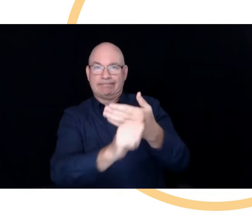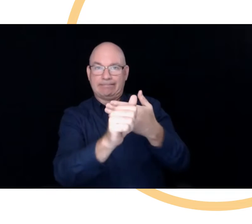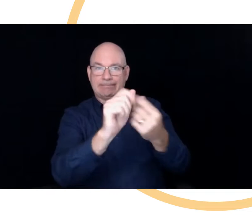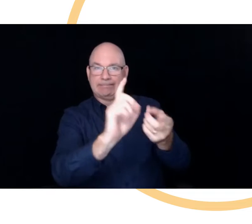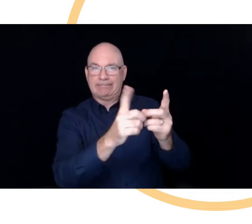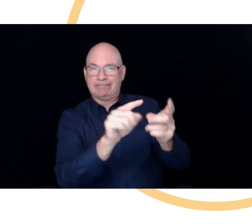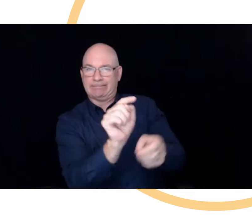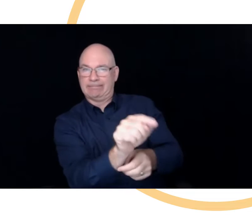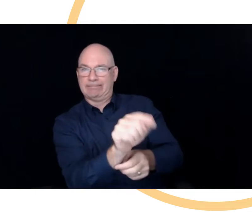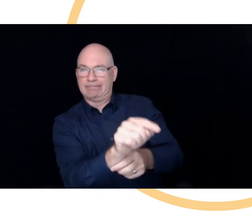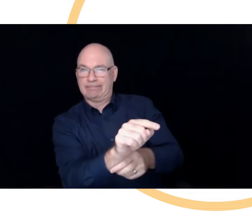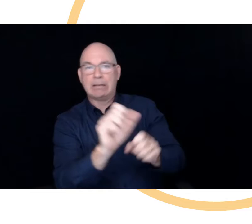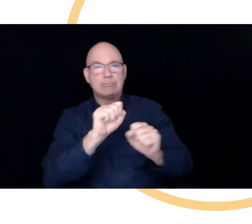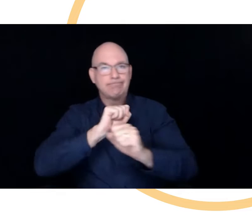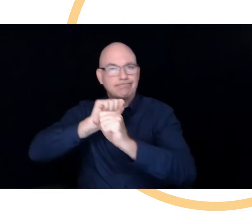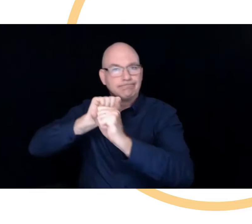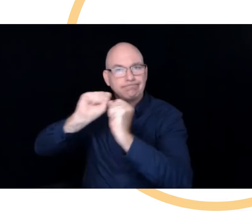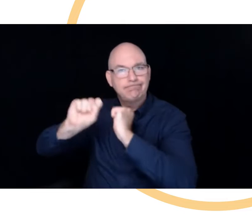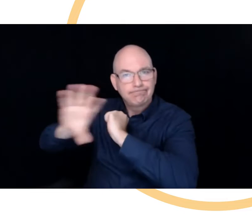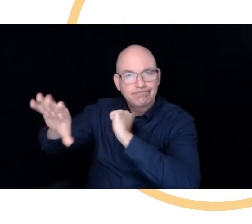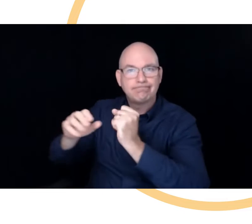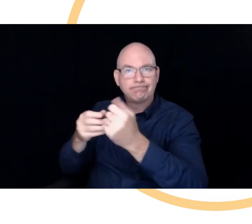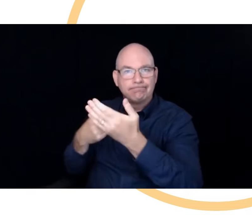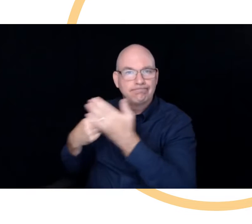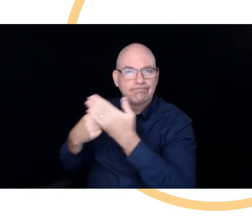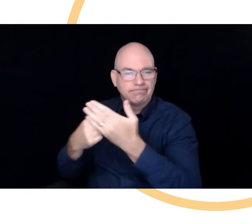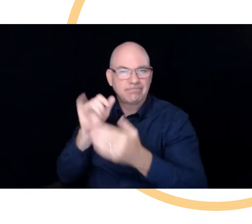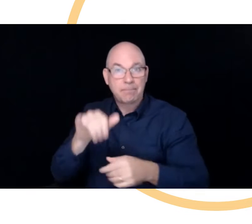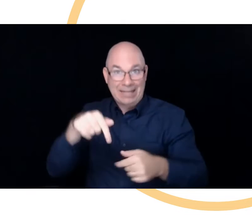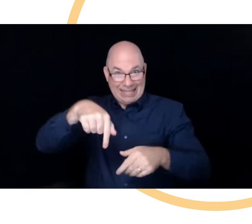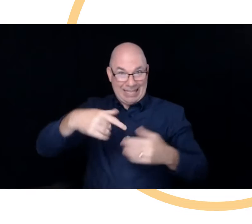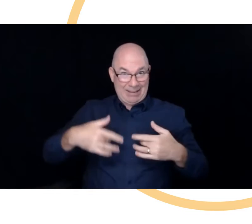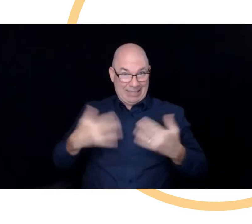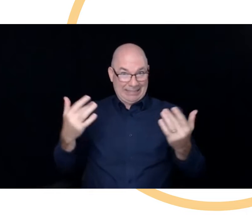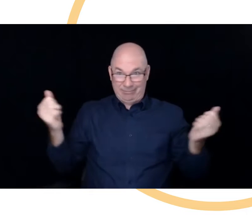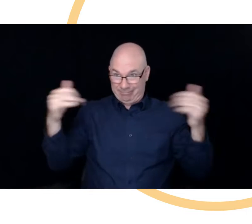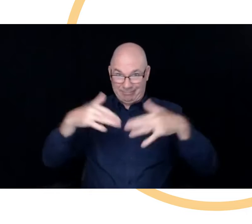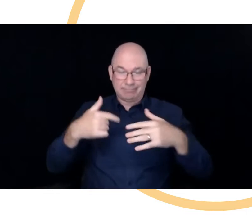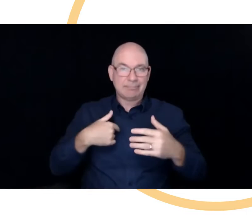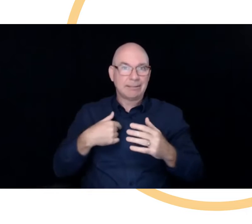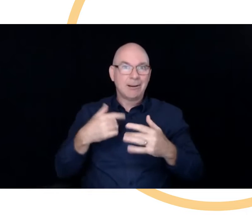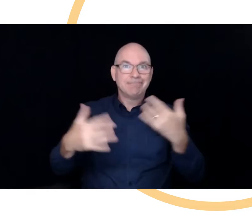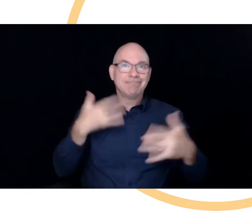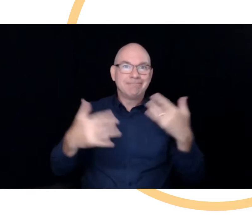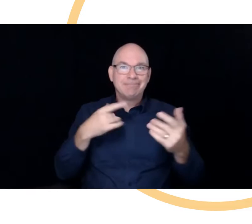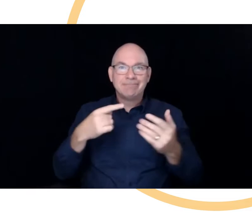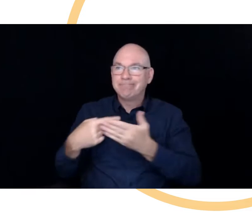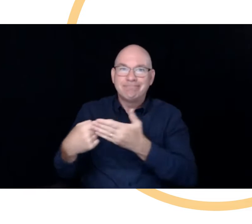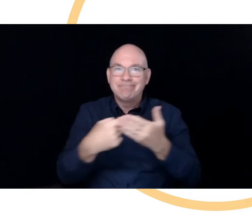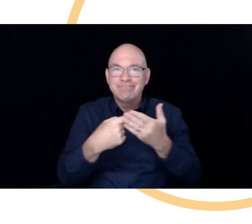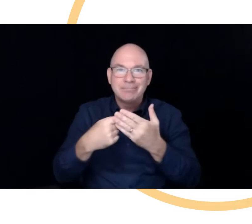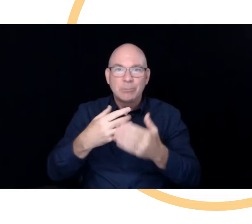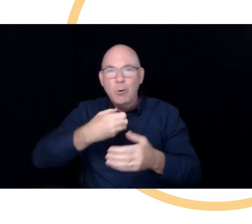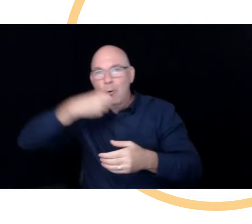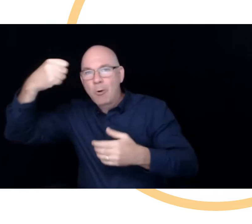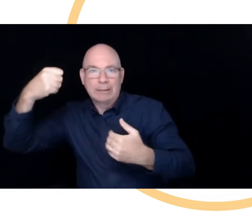harms. Hence, with this event today, I'm excited to explore the importance of working across